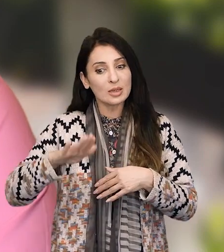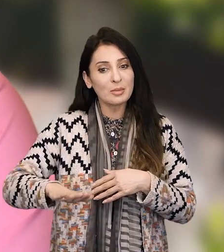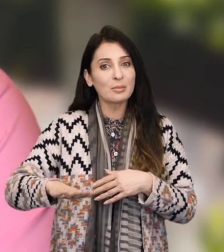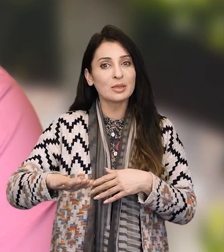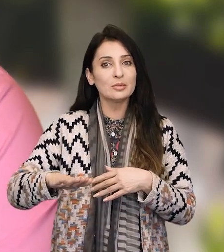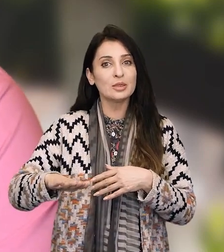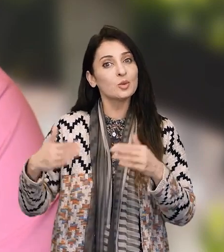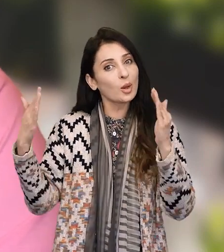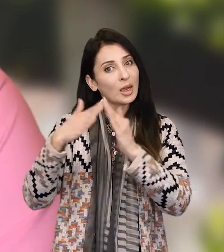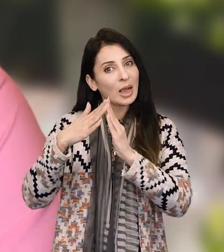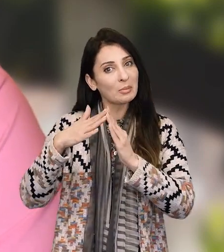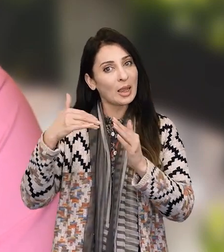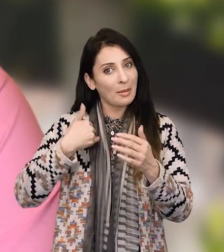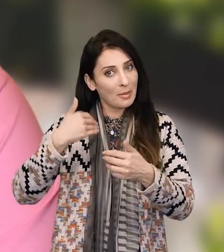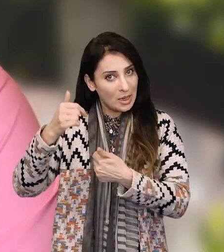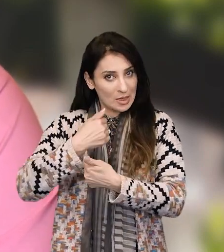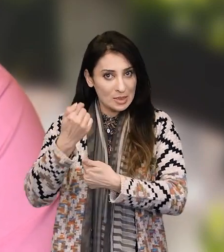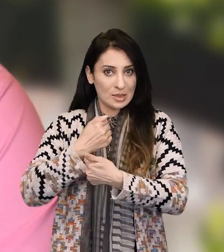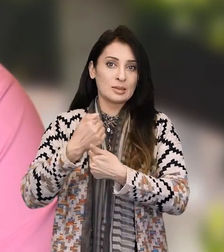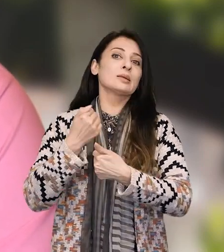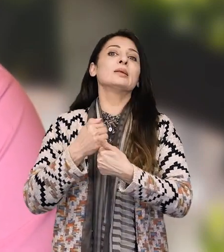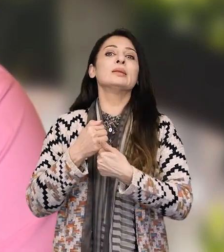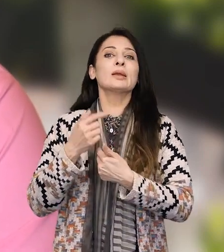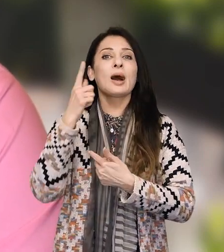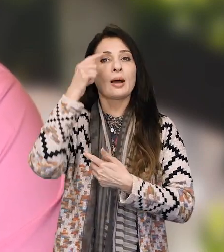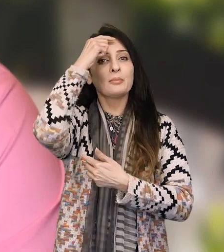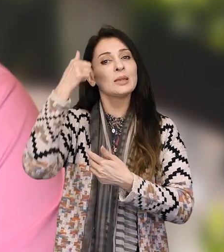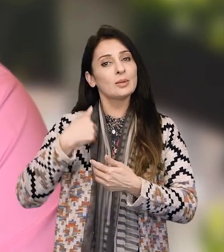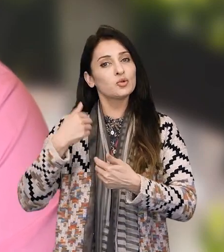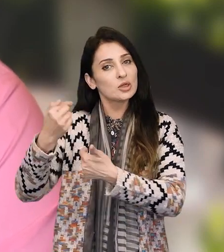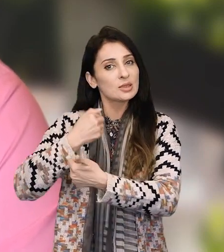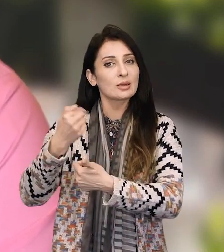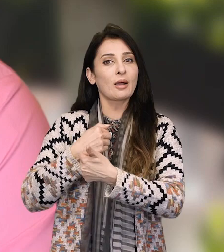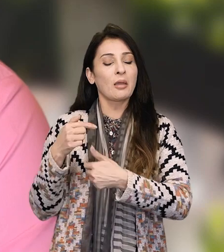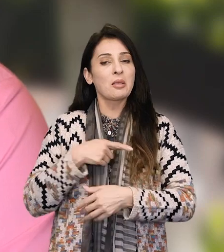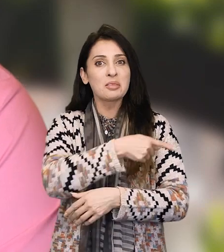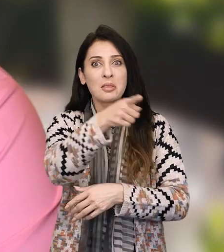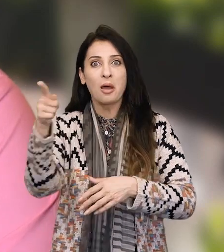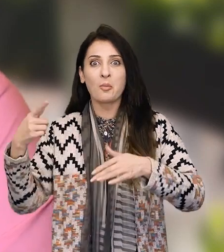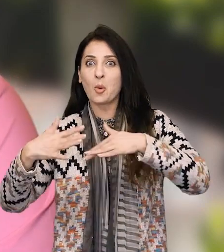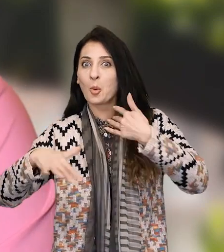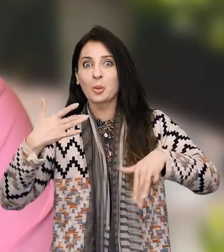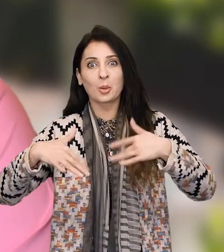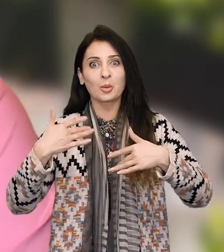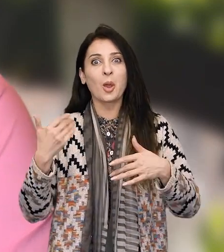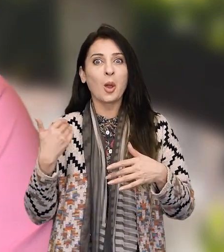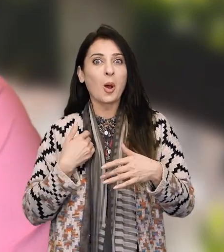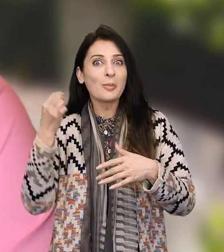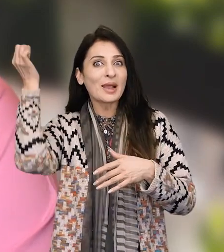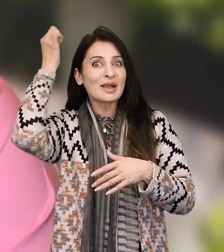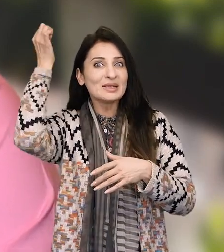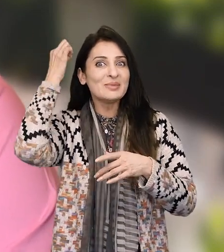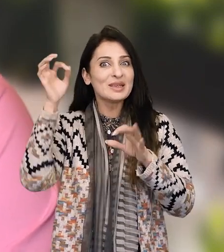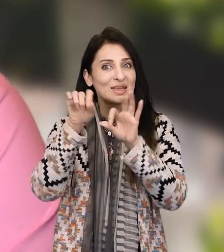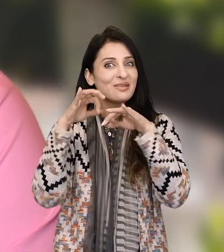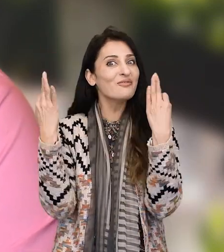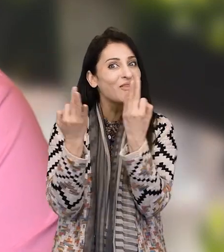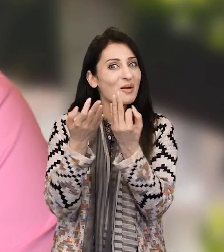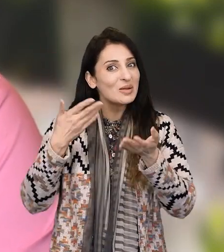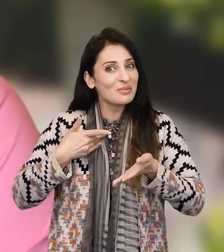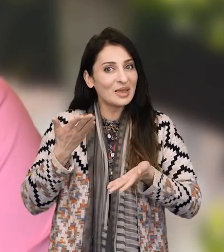things started right at home and the learning just, you know, it because everybody enjoyed it and I belong to a Kashmiri family